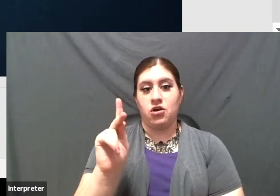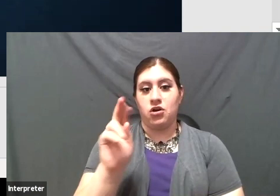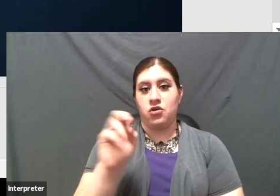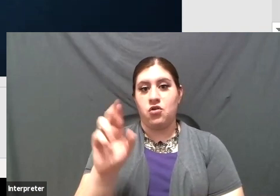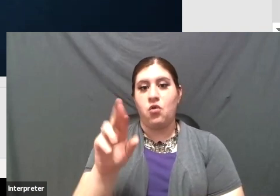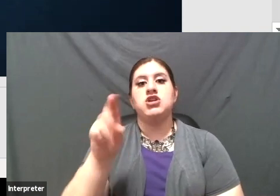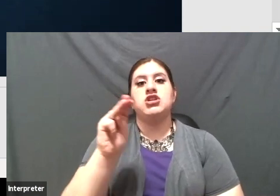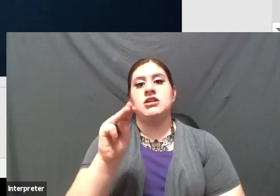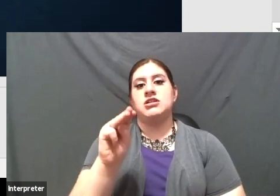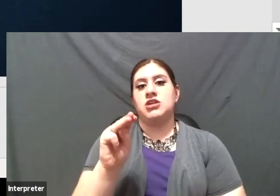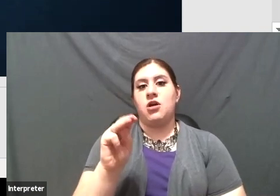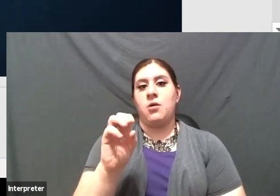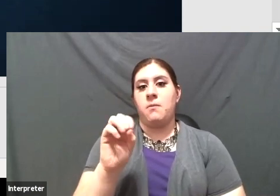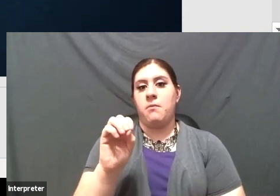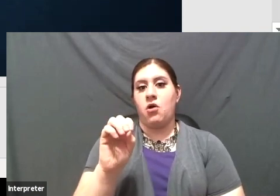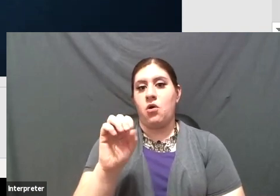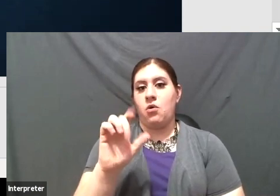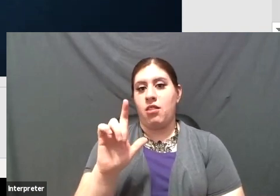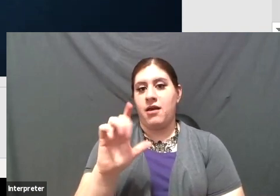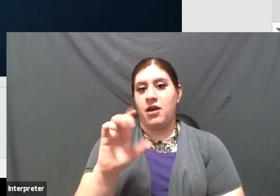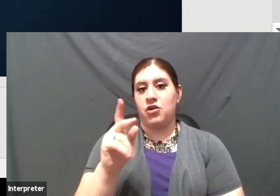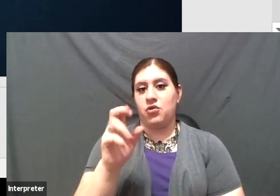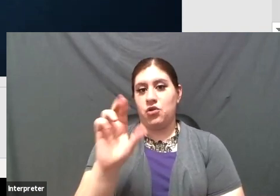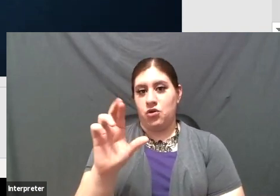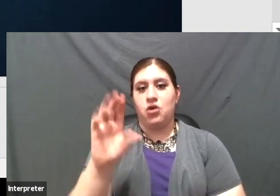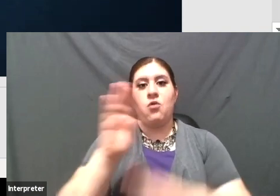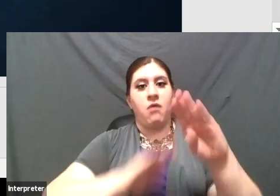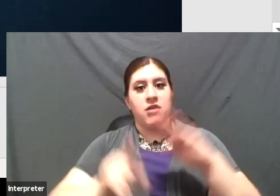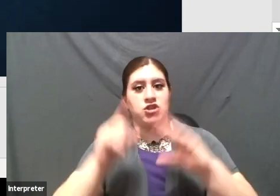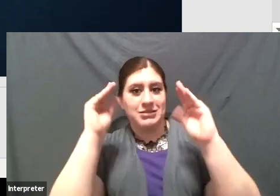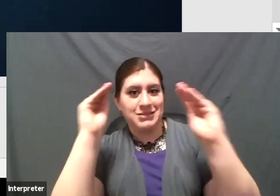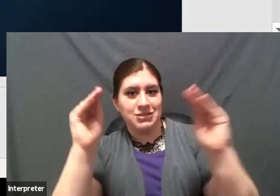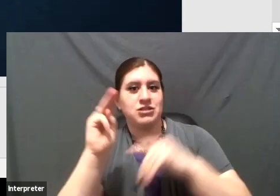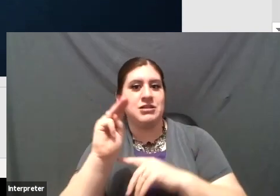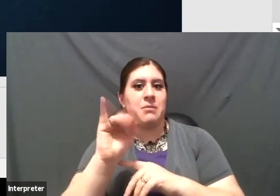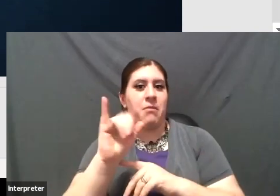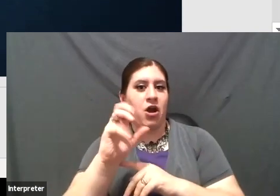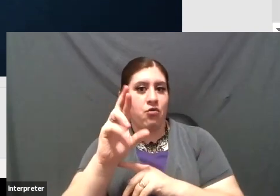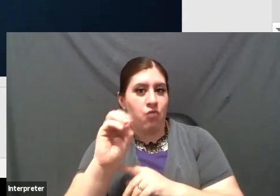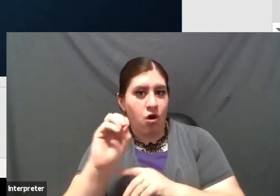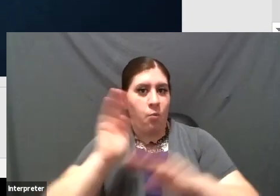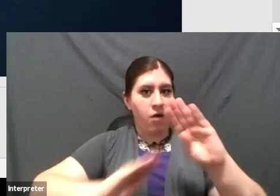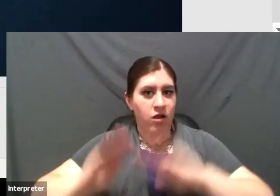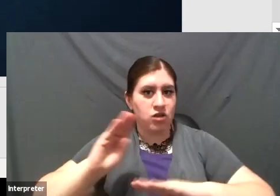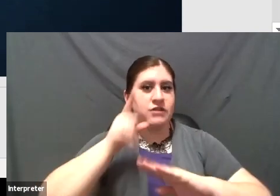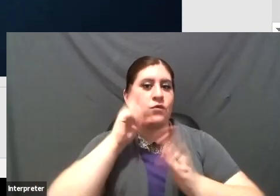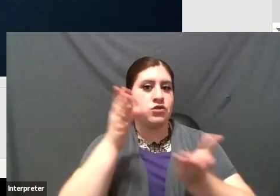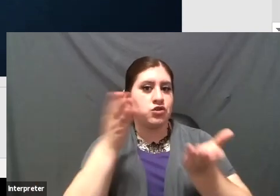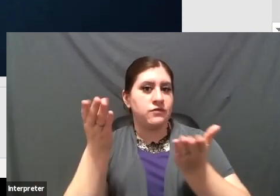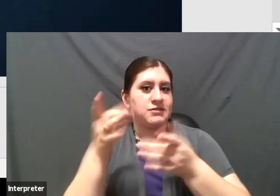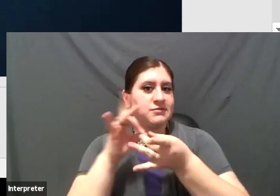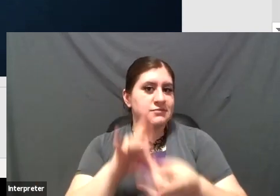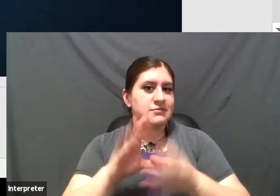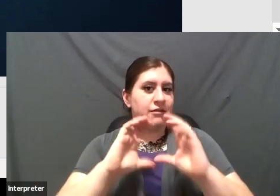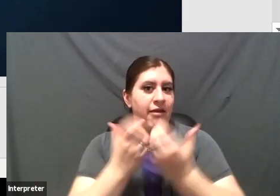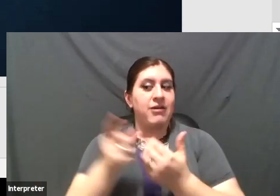She teaches molecular biology, she teaches immunology, she teaches microbiology as a service-based course. She has